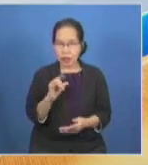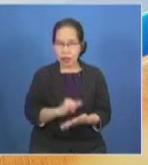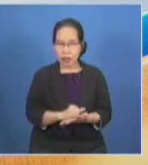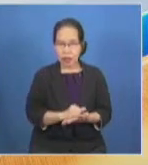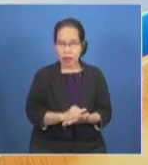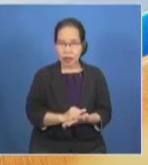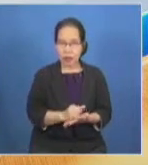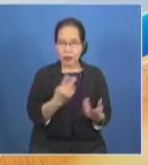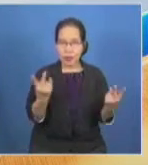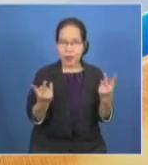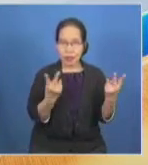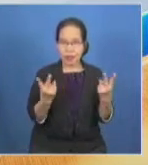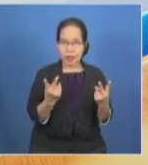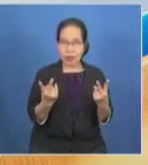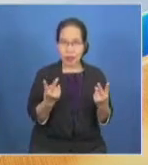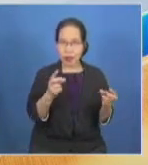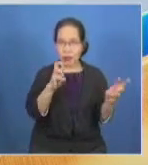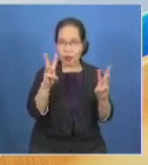that you can visit.